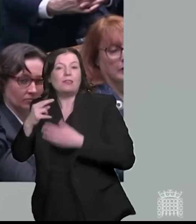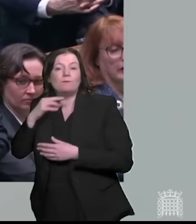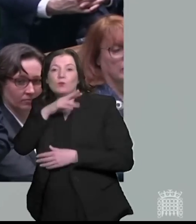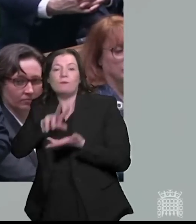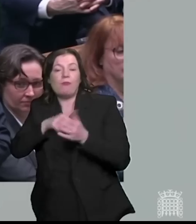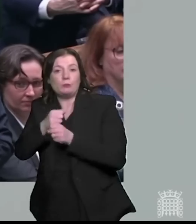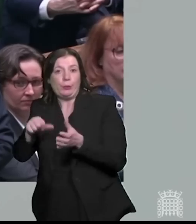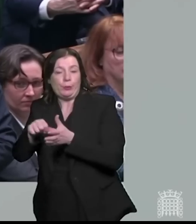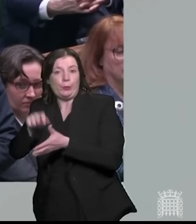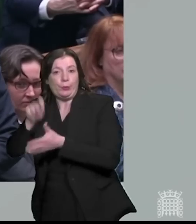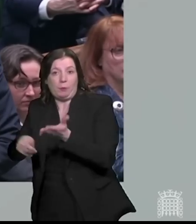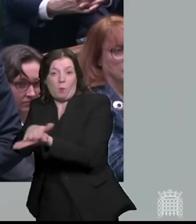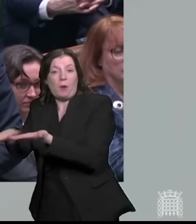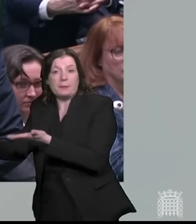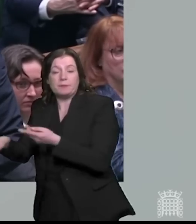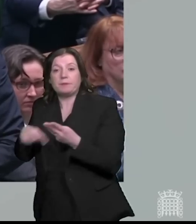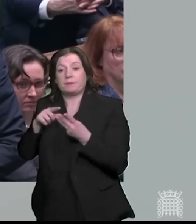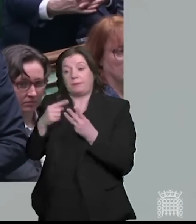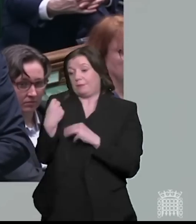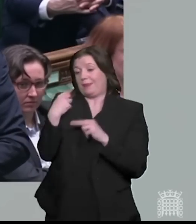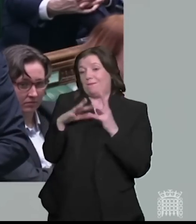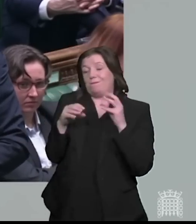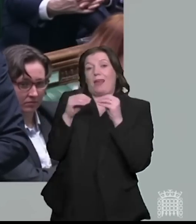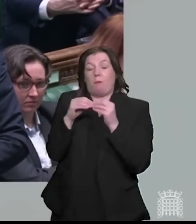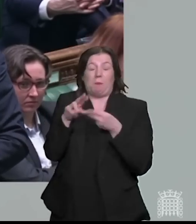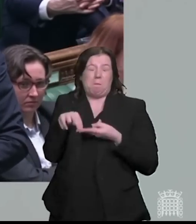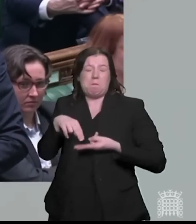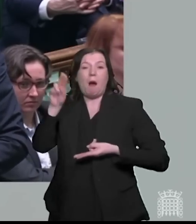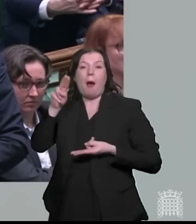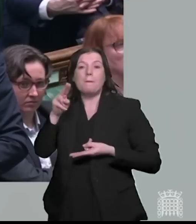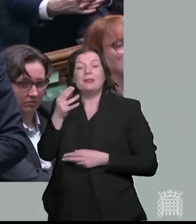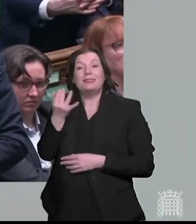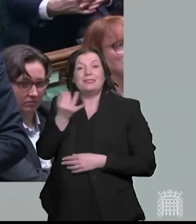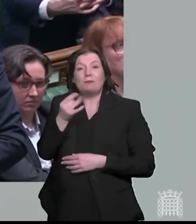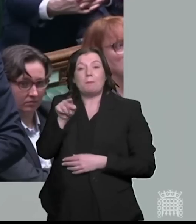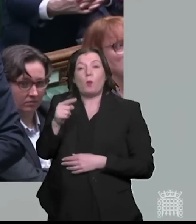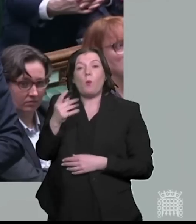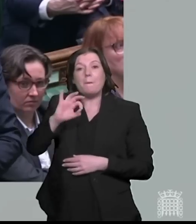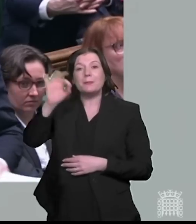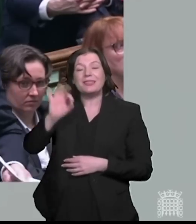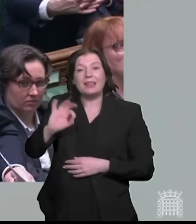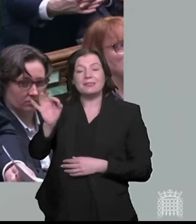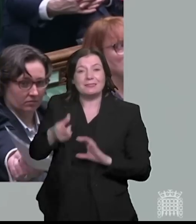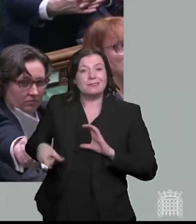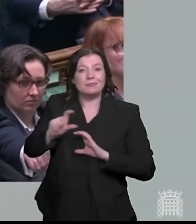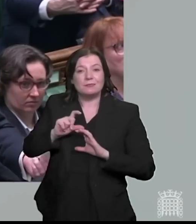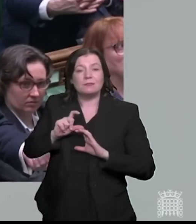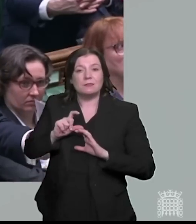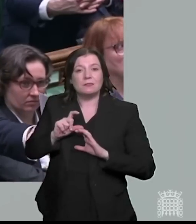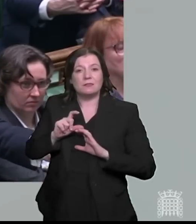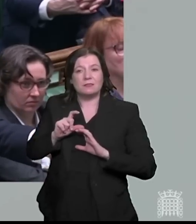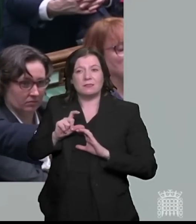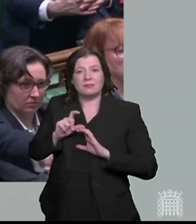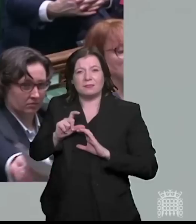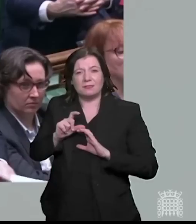all. Grocery inflation rose in February to a record high of 17.1%. That will add the best part